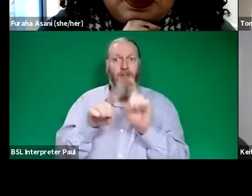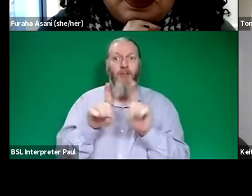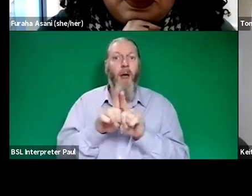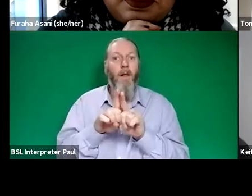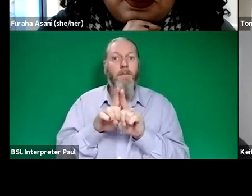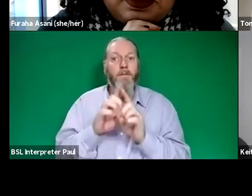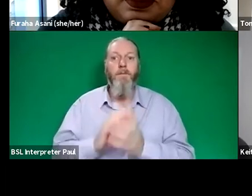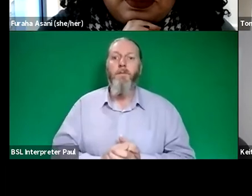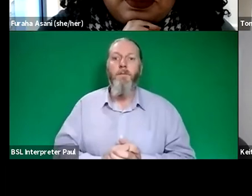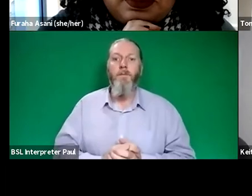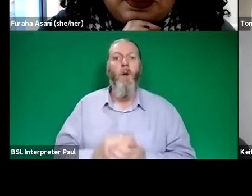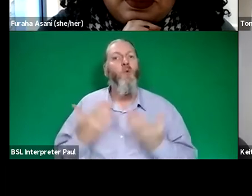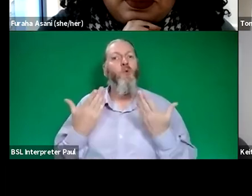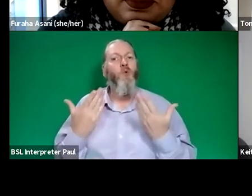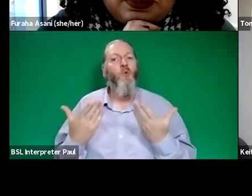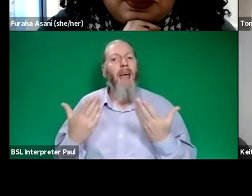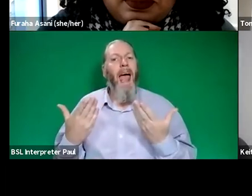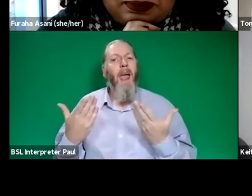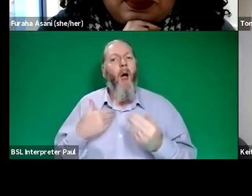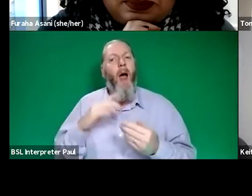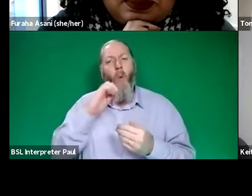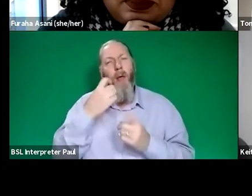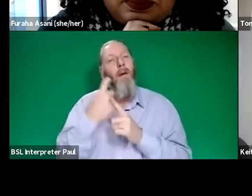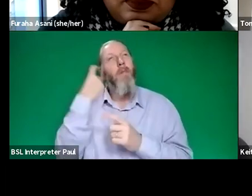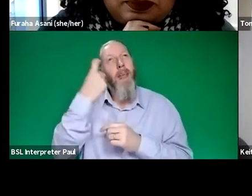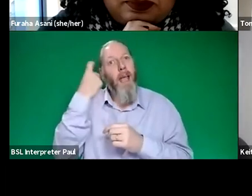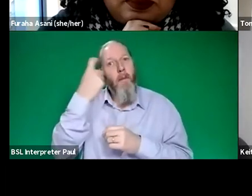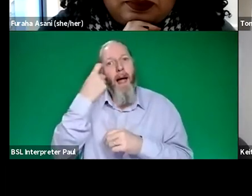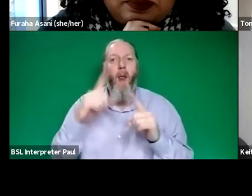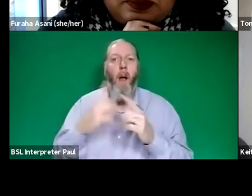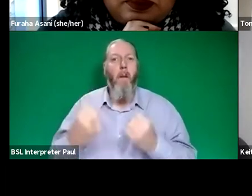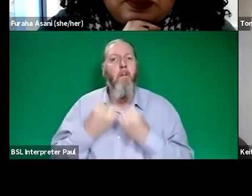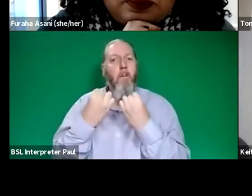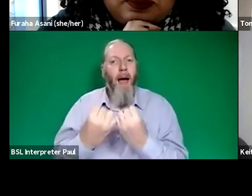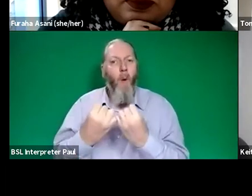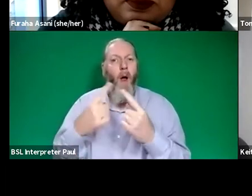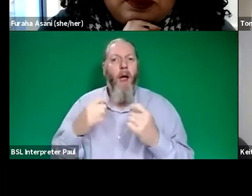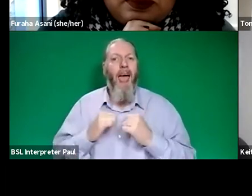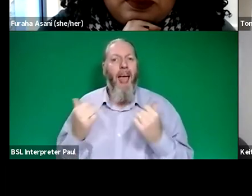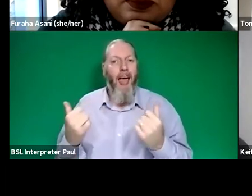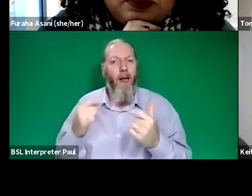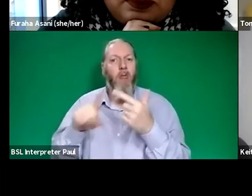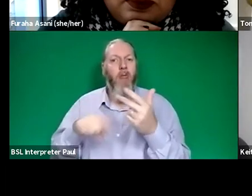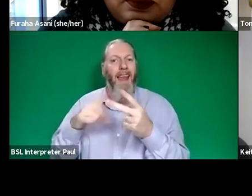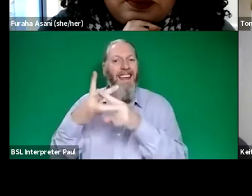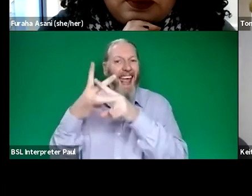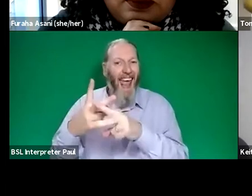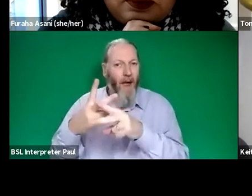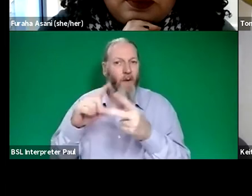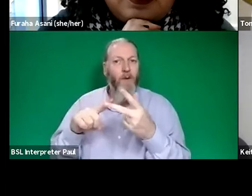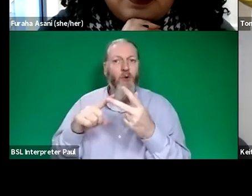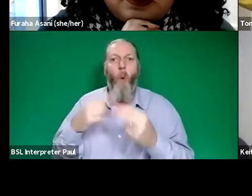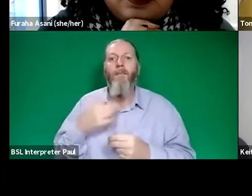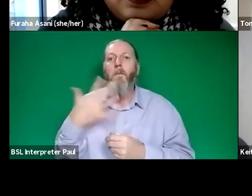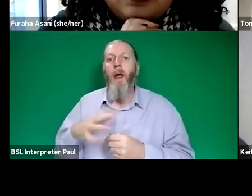end up reflecting on involves questions to do with power, health, and care. So I've been dealing with the ongoing impact of what's been referred to as long COVID,